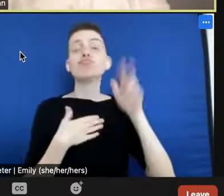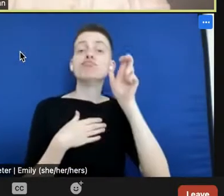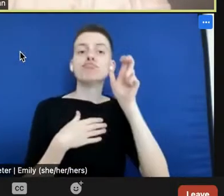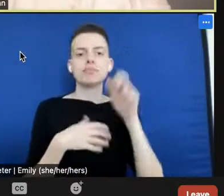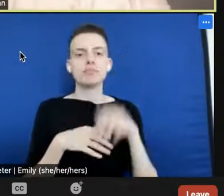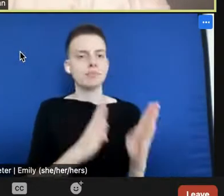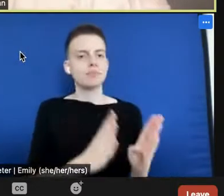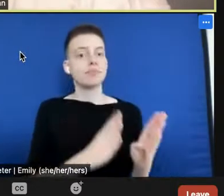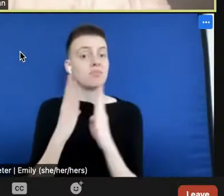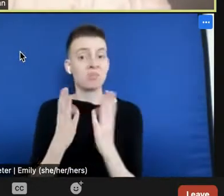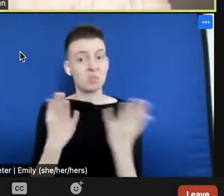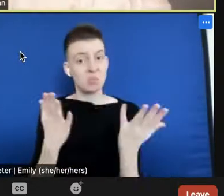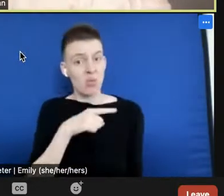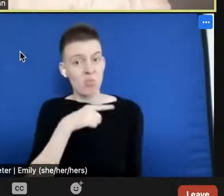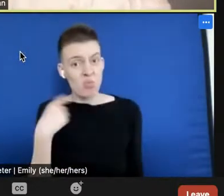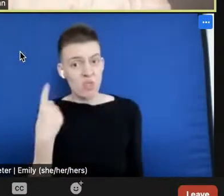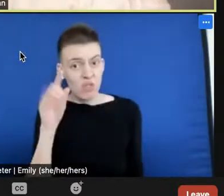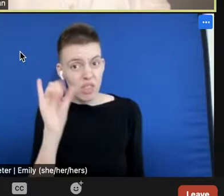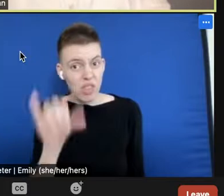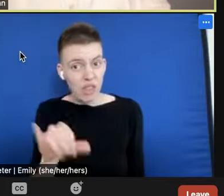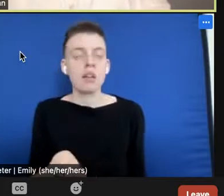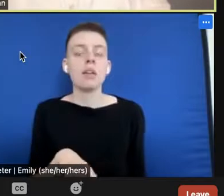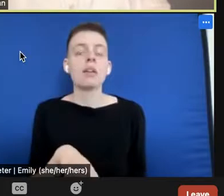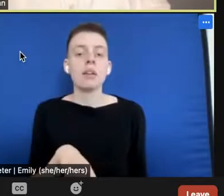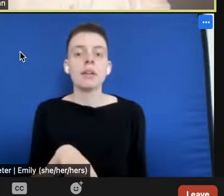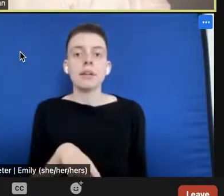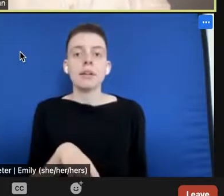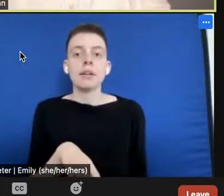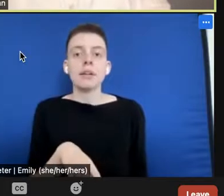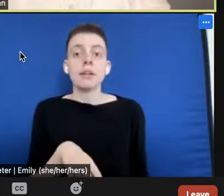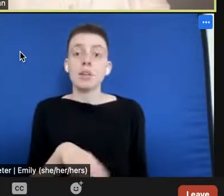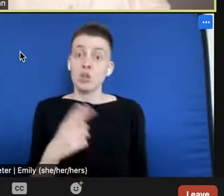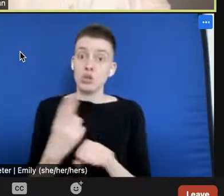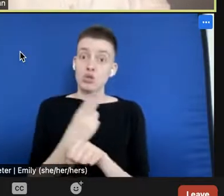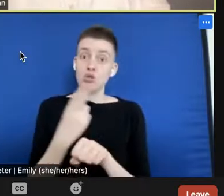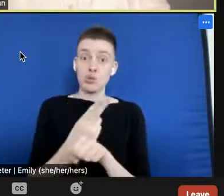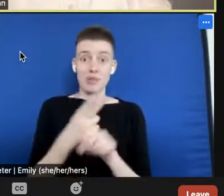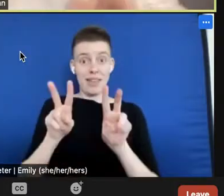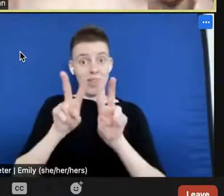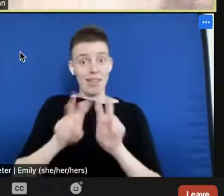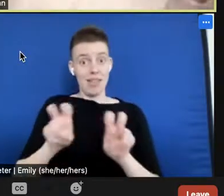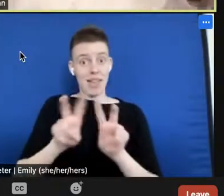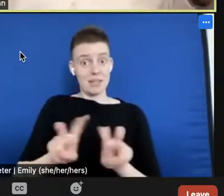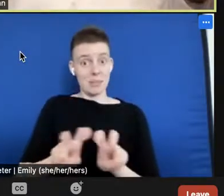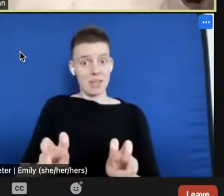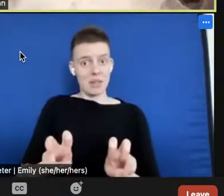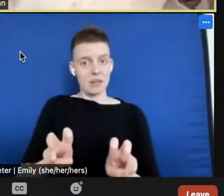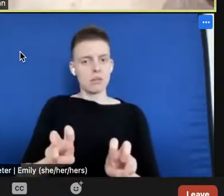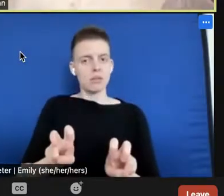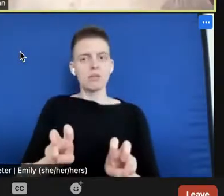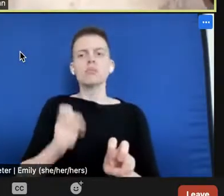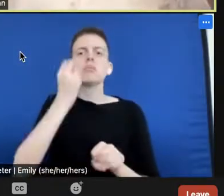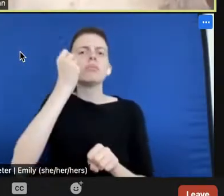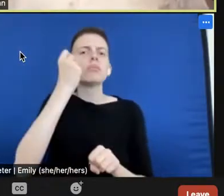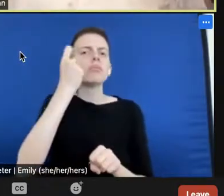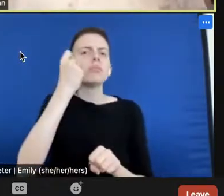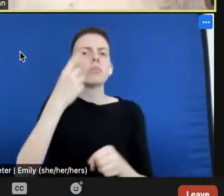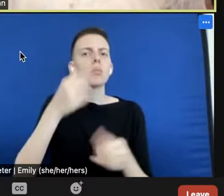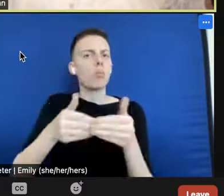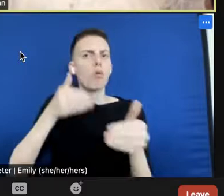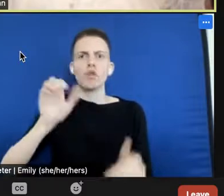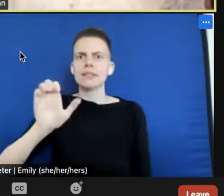And the risk is this, that the use of the learning media assessment as written before CVI kind of landed on the